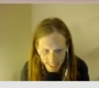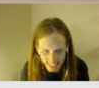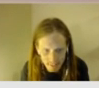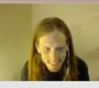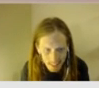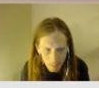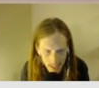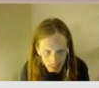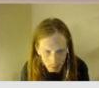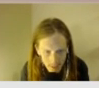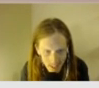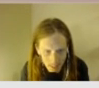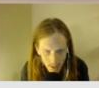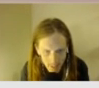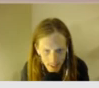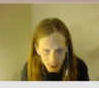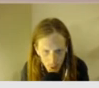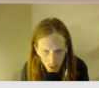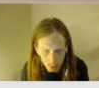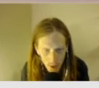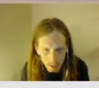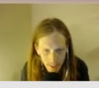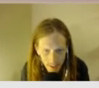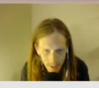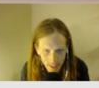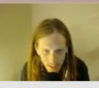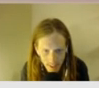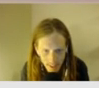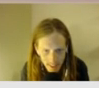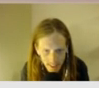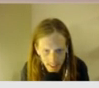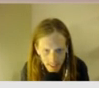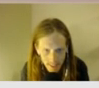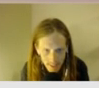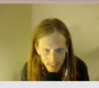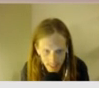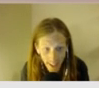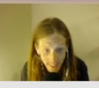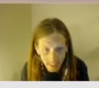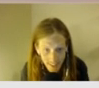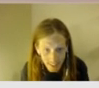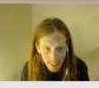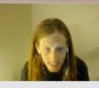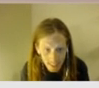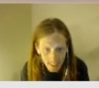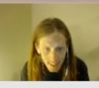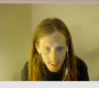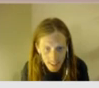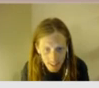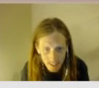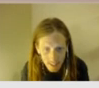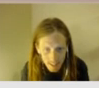and even them being given to them as opposed to them having to work for it. Yeah. And make mistakes in the process, you know, make a mistake